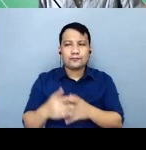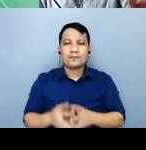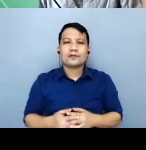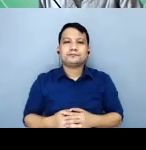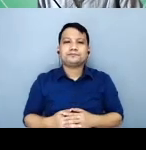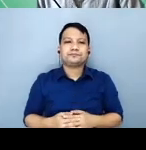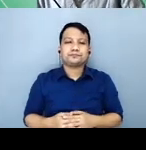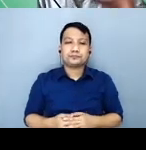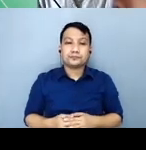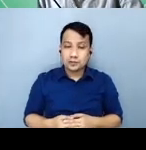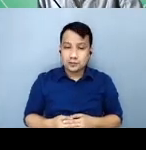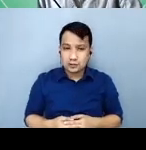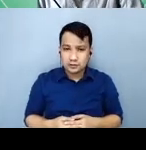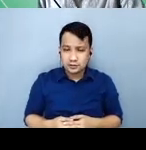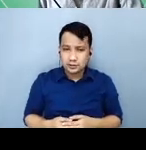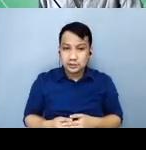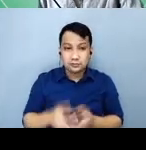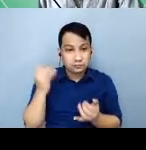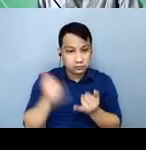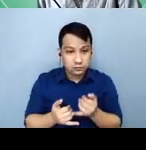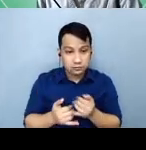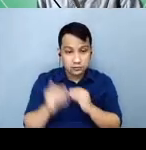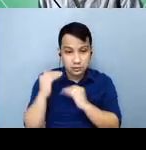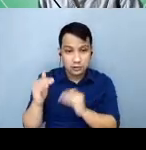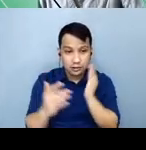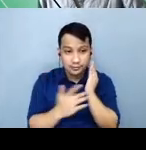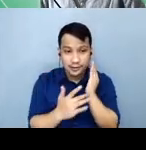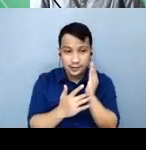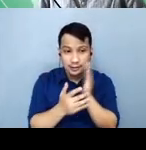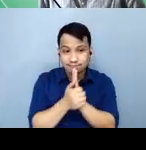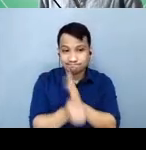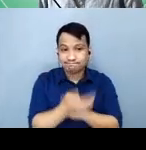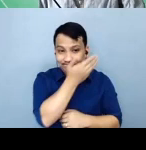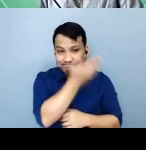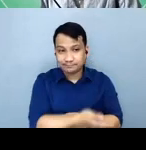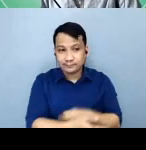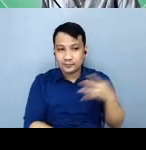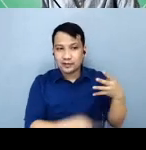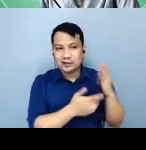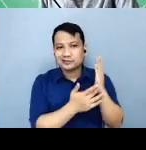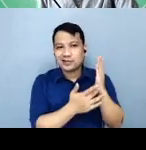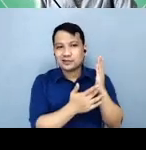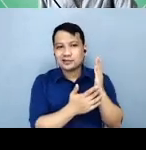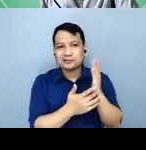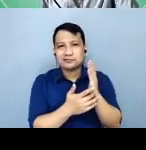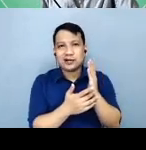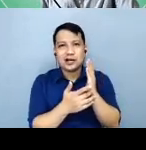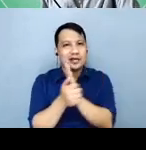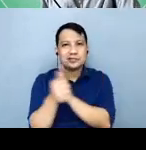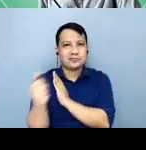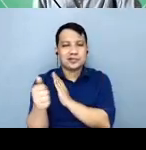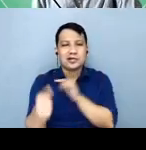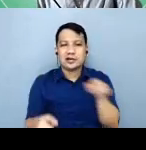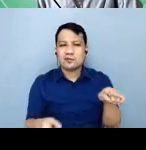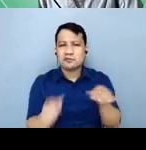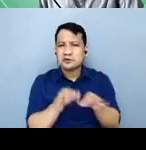then finally, and not limited just to these, is also technical expertise. A big part about sustainability is a understanding